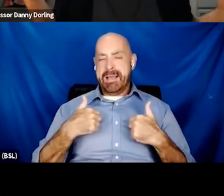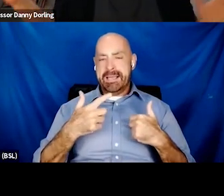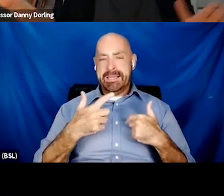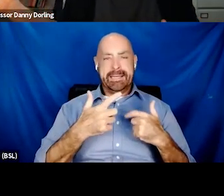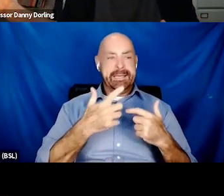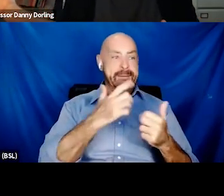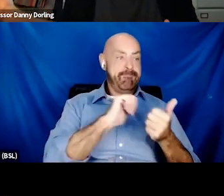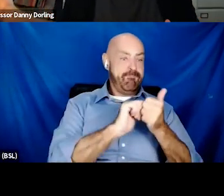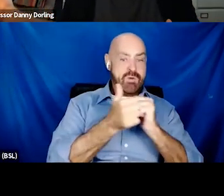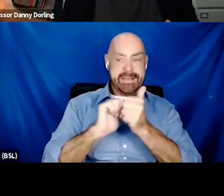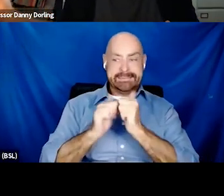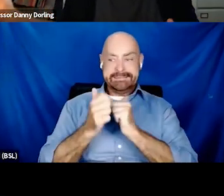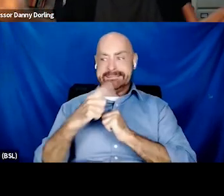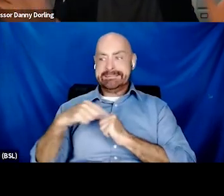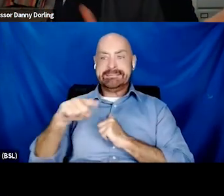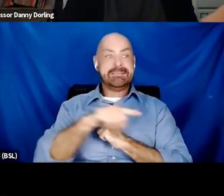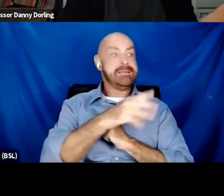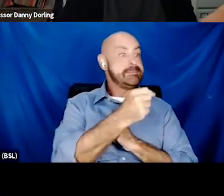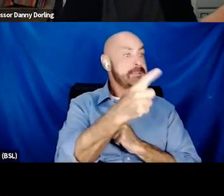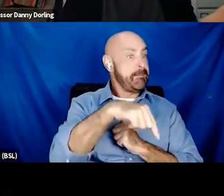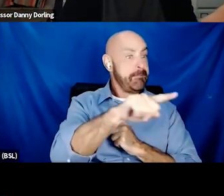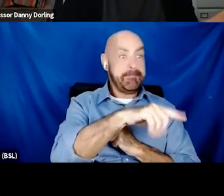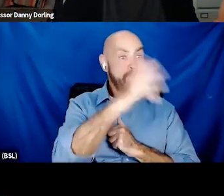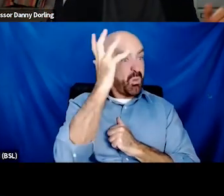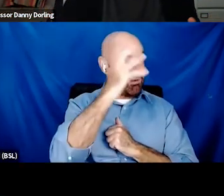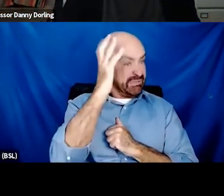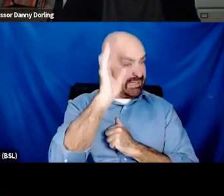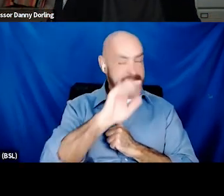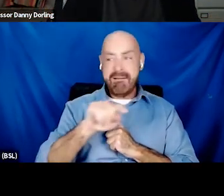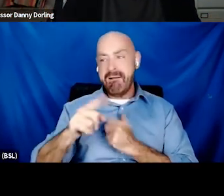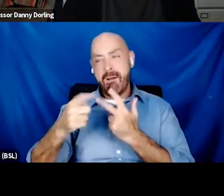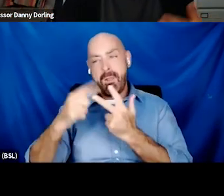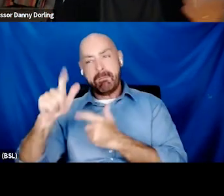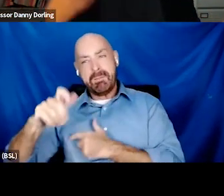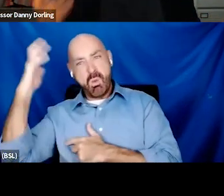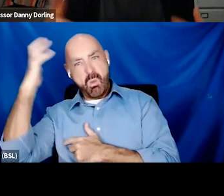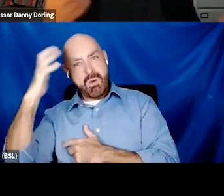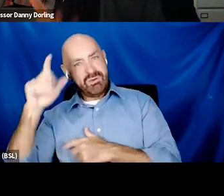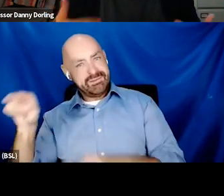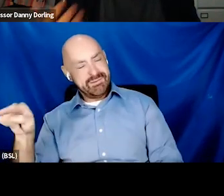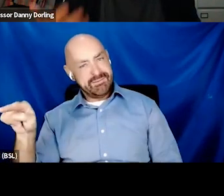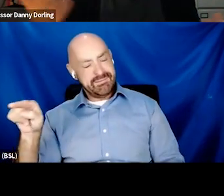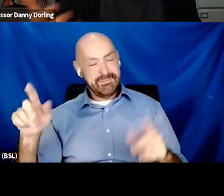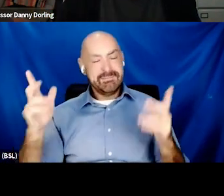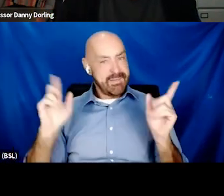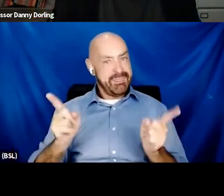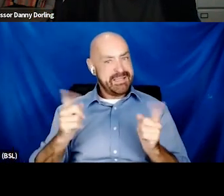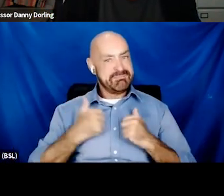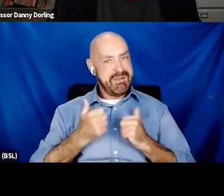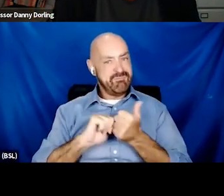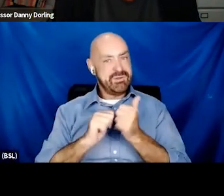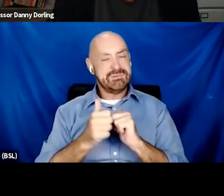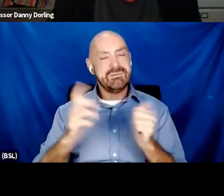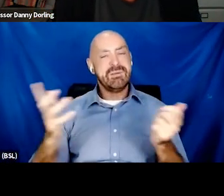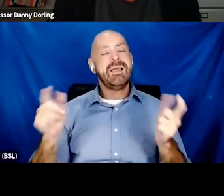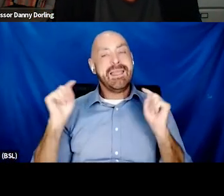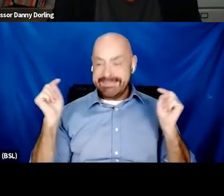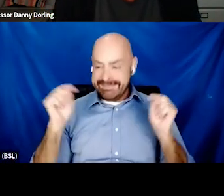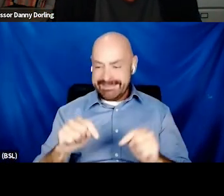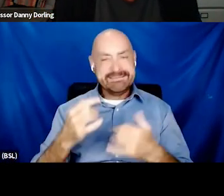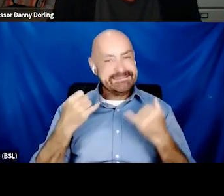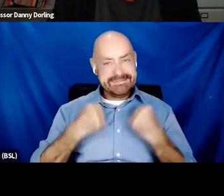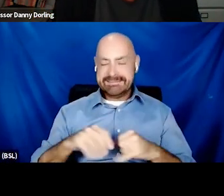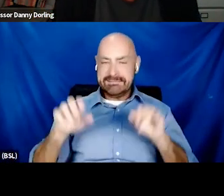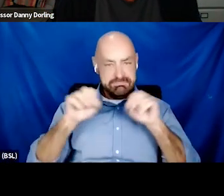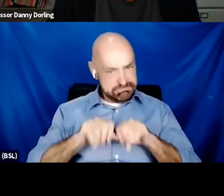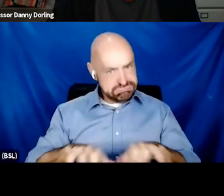colleagues between people who are not worried at all and people who are still very worried. And of course, the disease is endemic. It's here to stay. It's